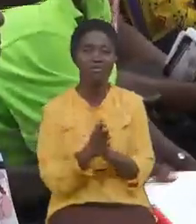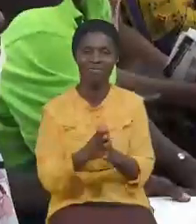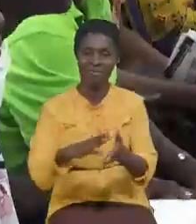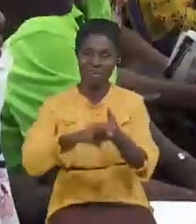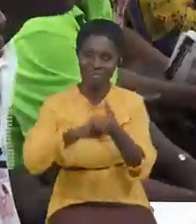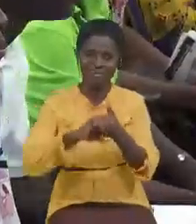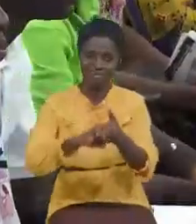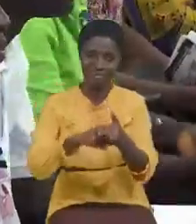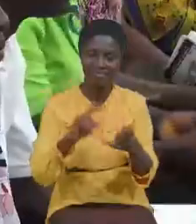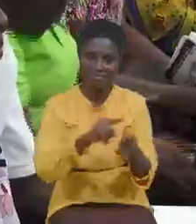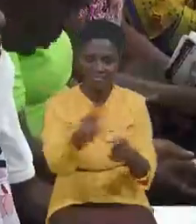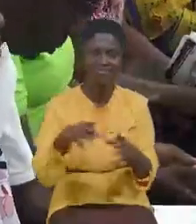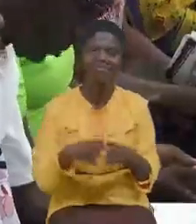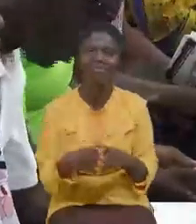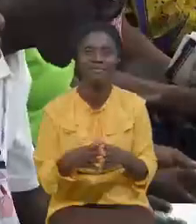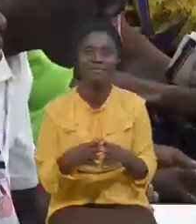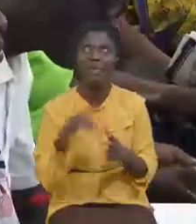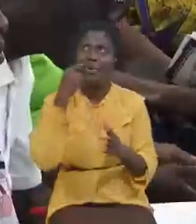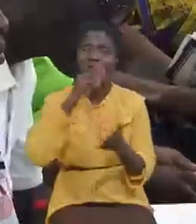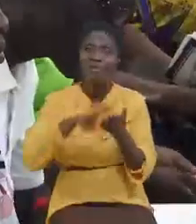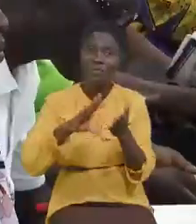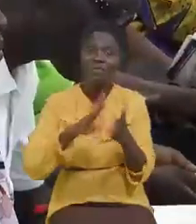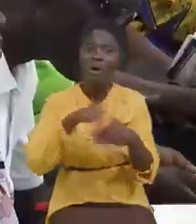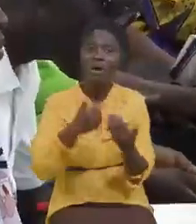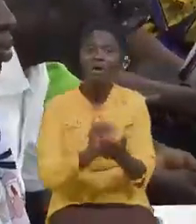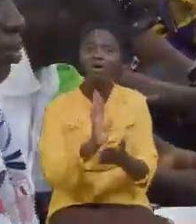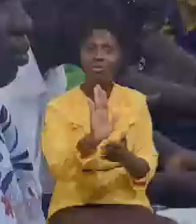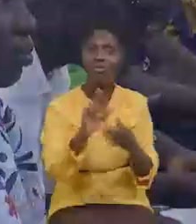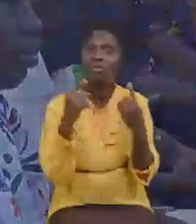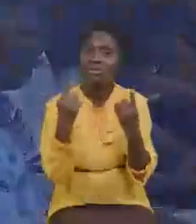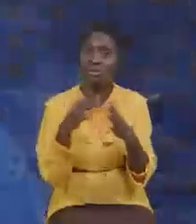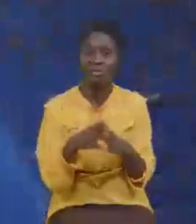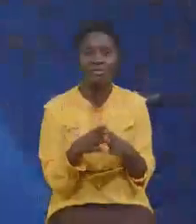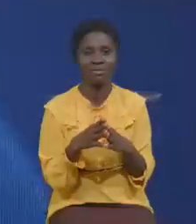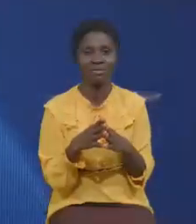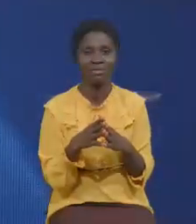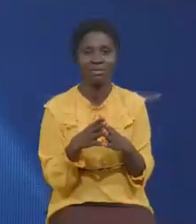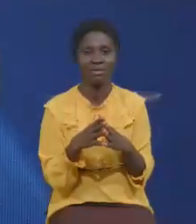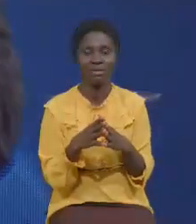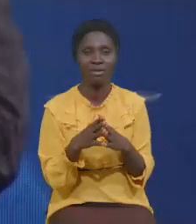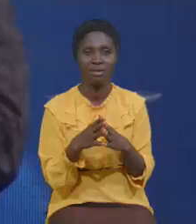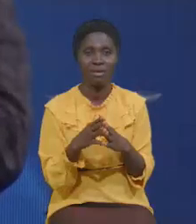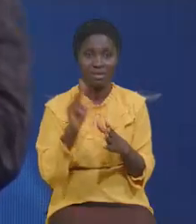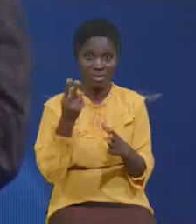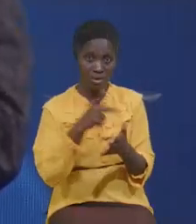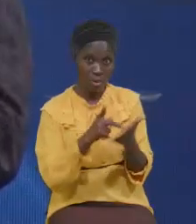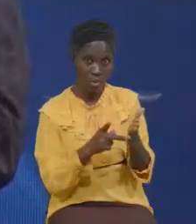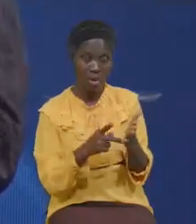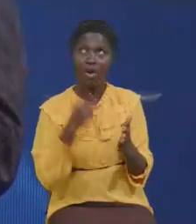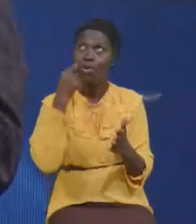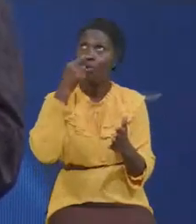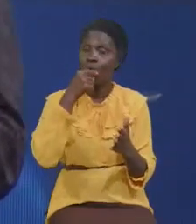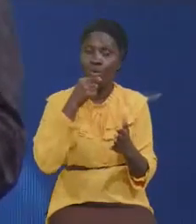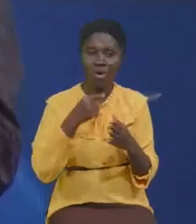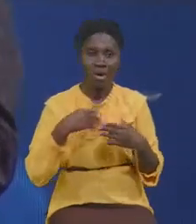Congratulations. Who forgiveth all thine iniquities. Look at the second part. Who